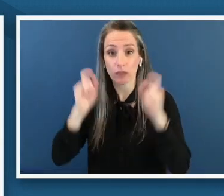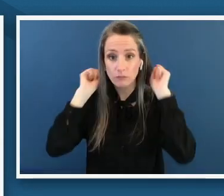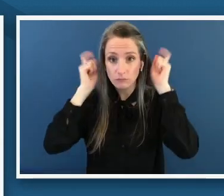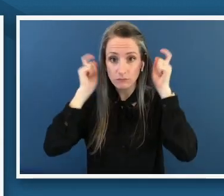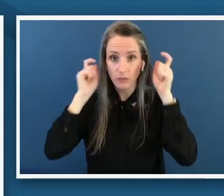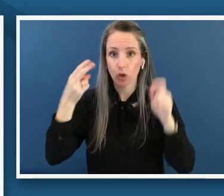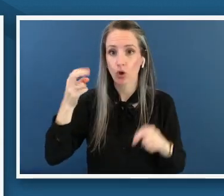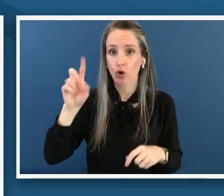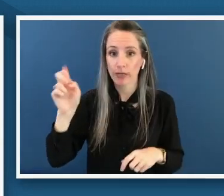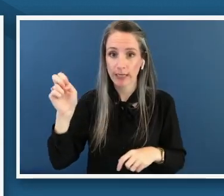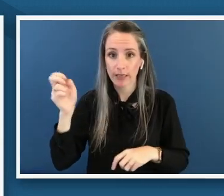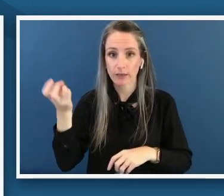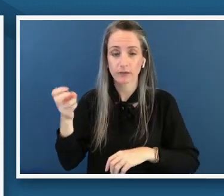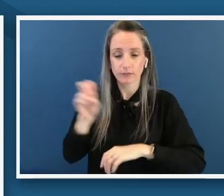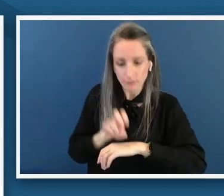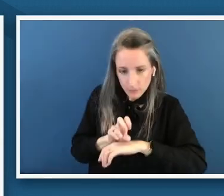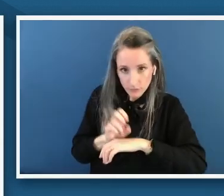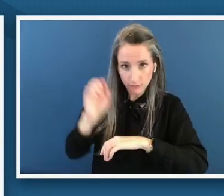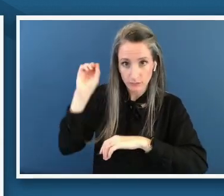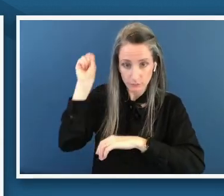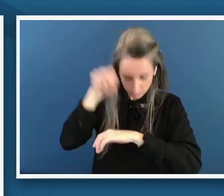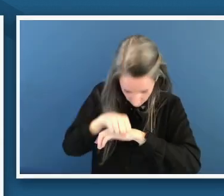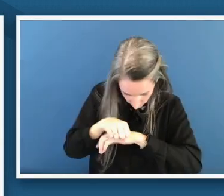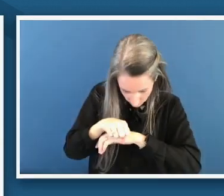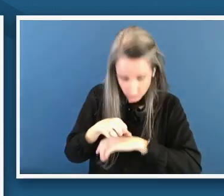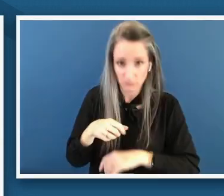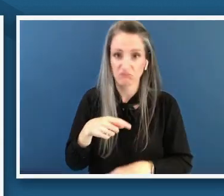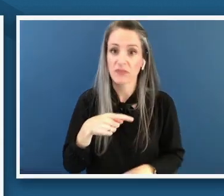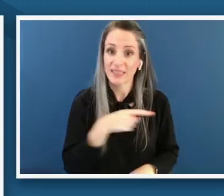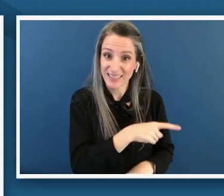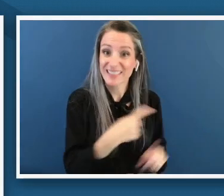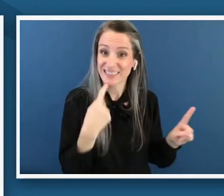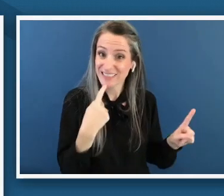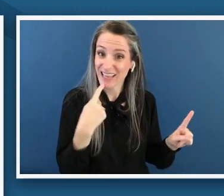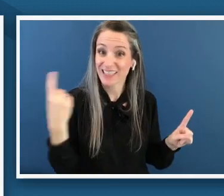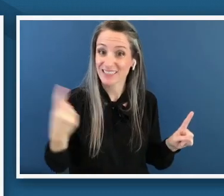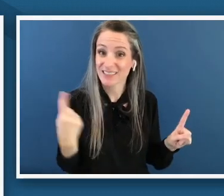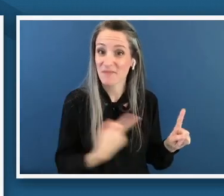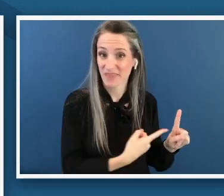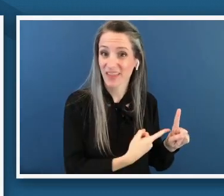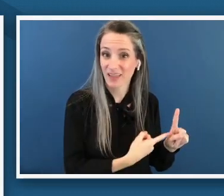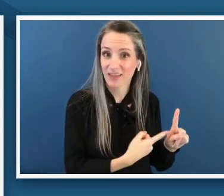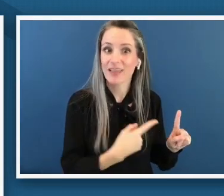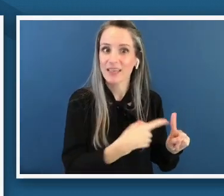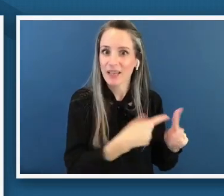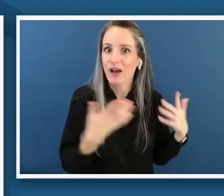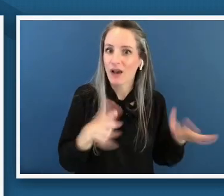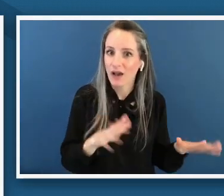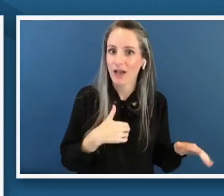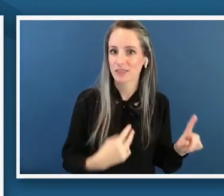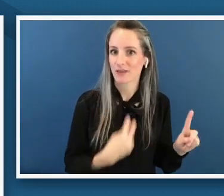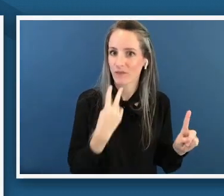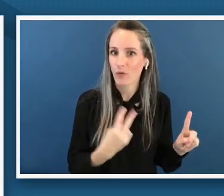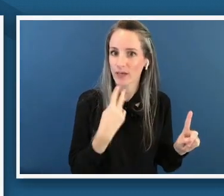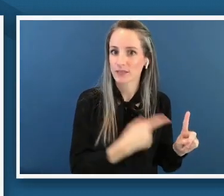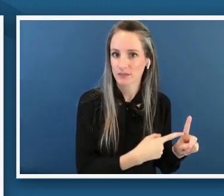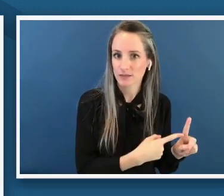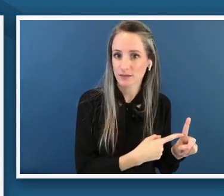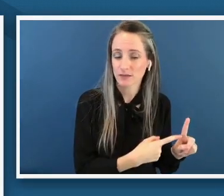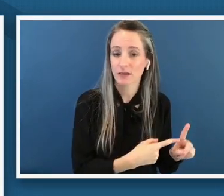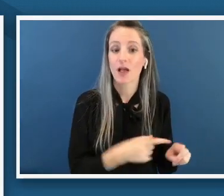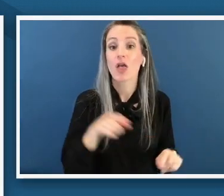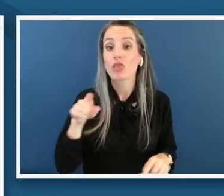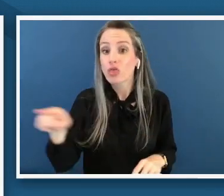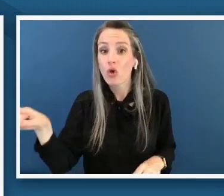up, that's a kid with voice. That kid's saying something. And those kids that you're describing saying, I'm not doing that,